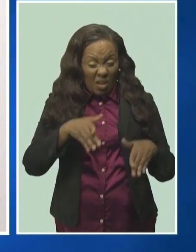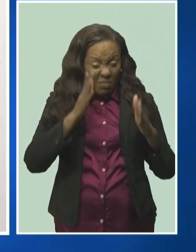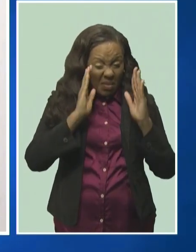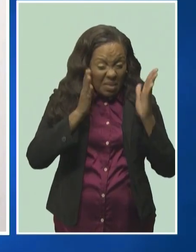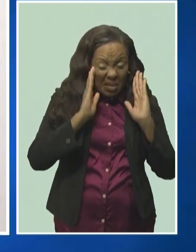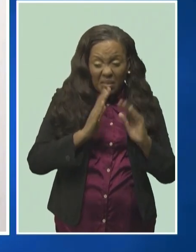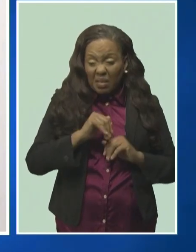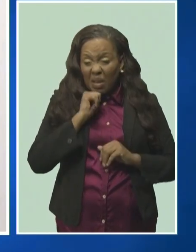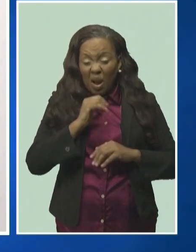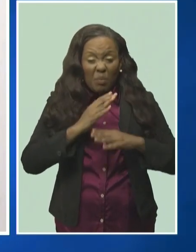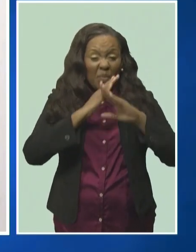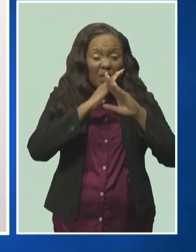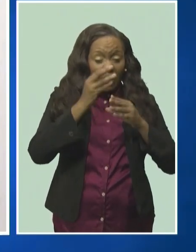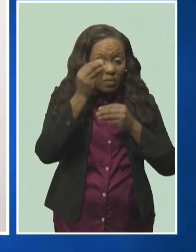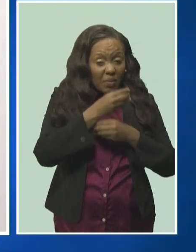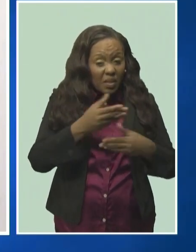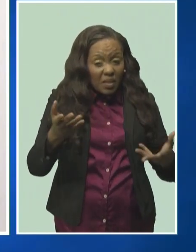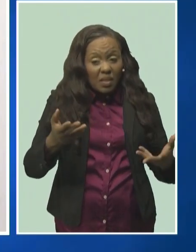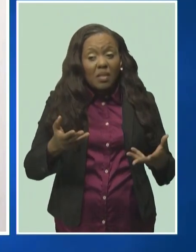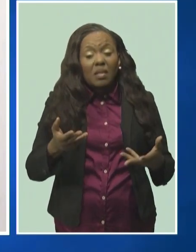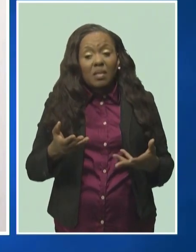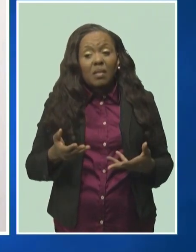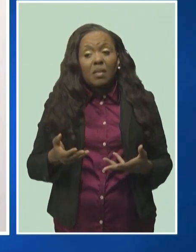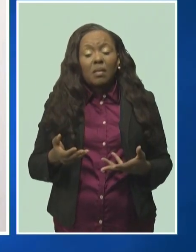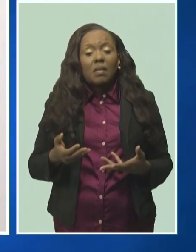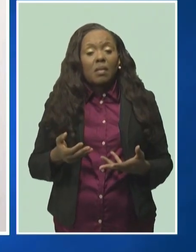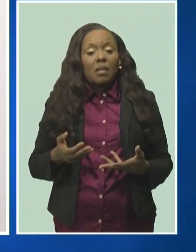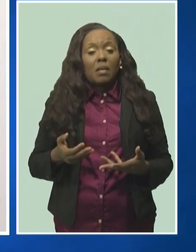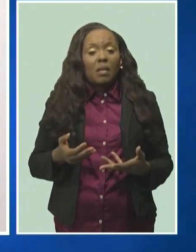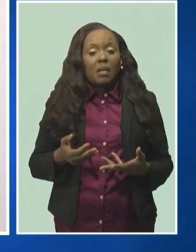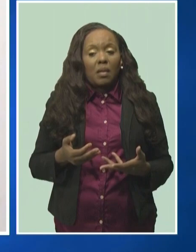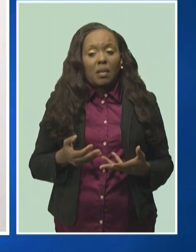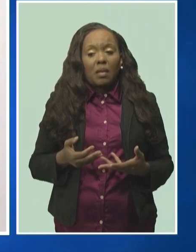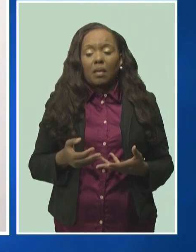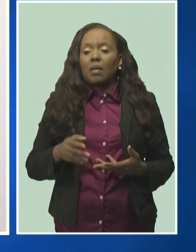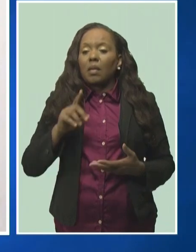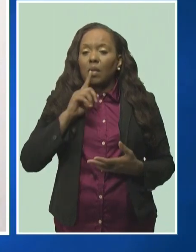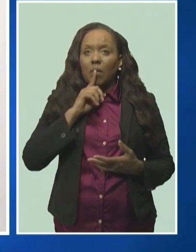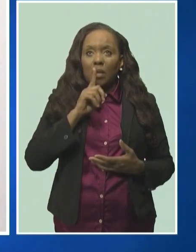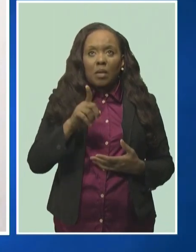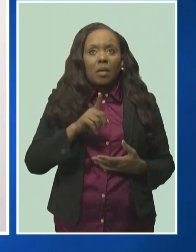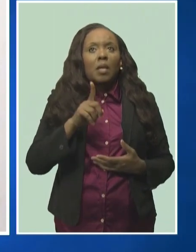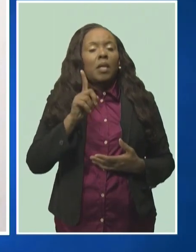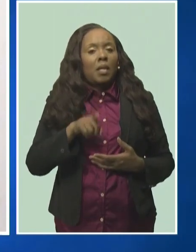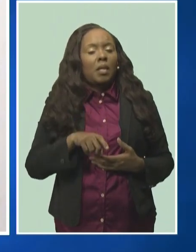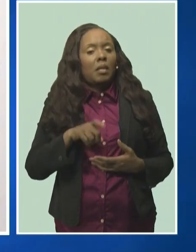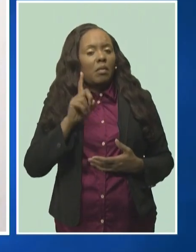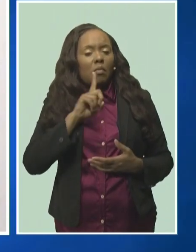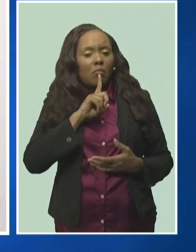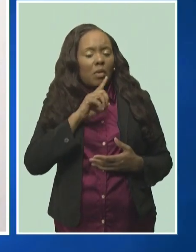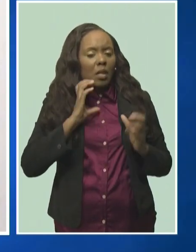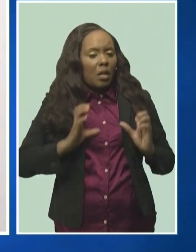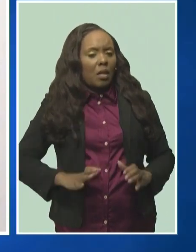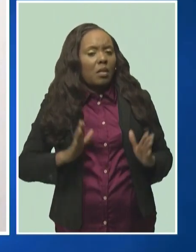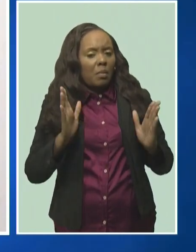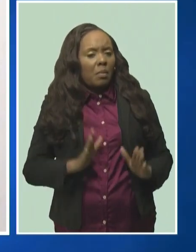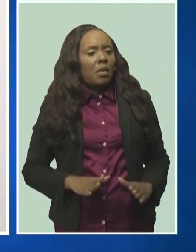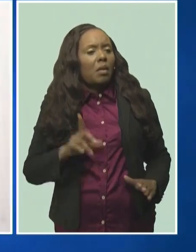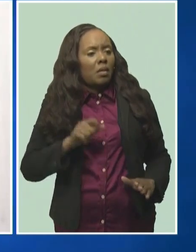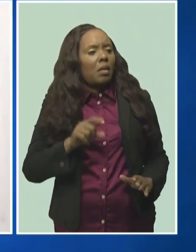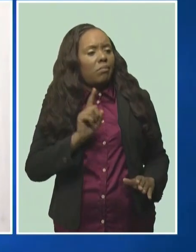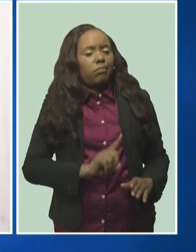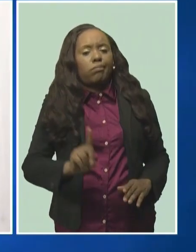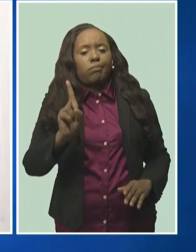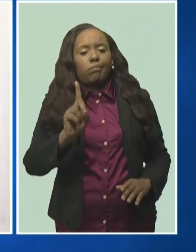in protecting data, then there's also a necessary recourse from the client or the customer in this particular case.